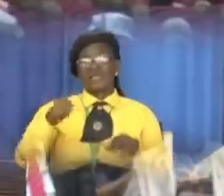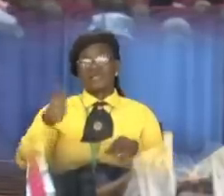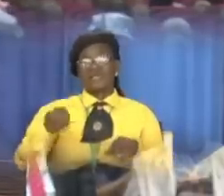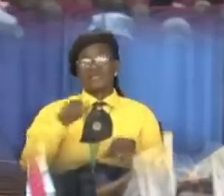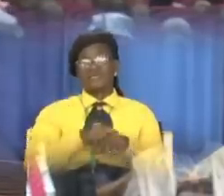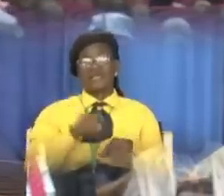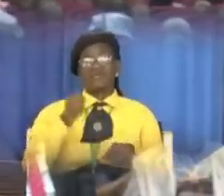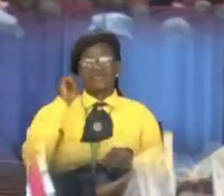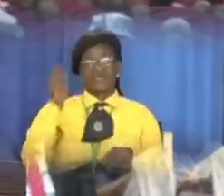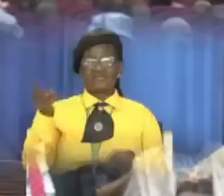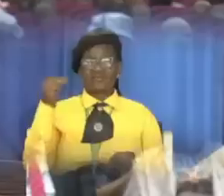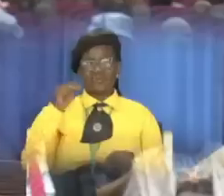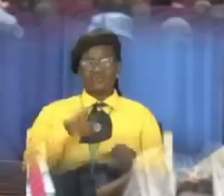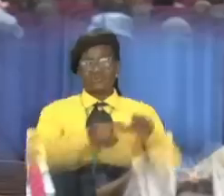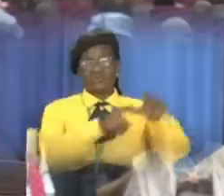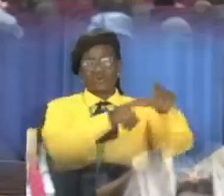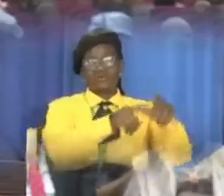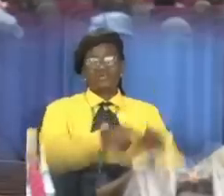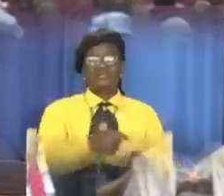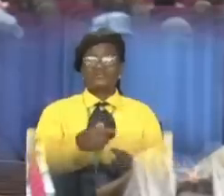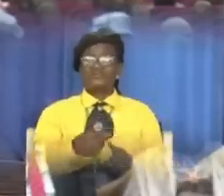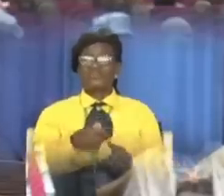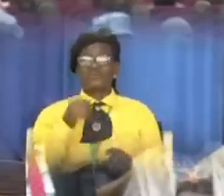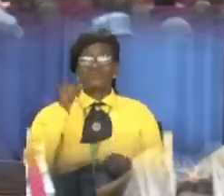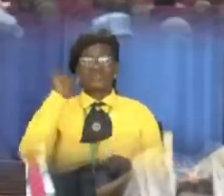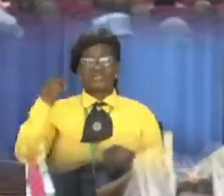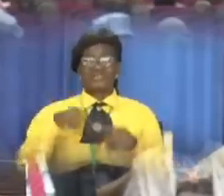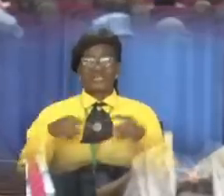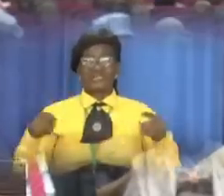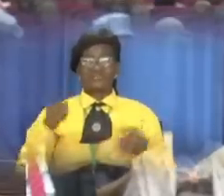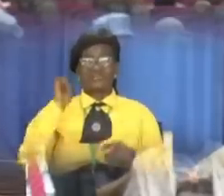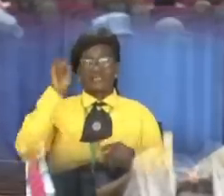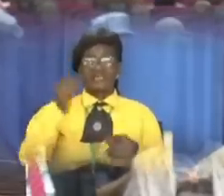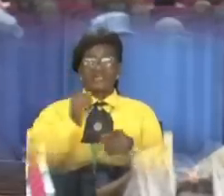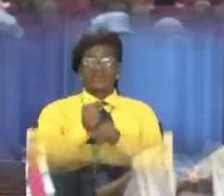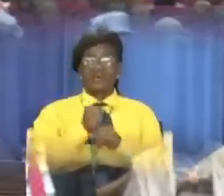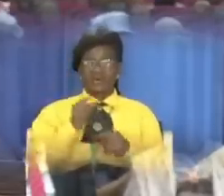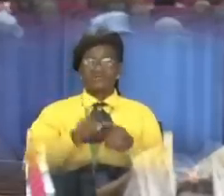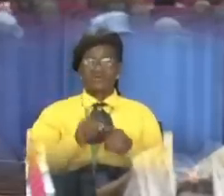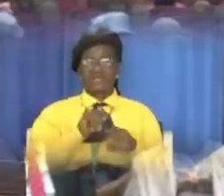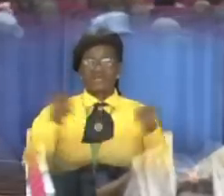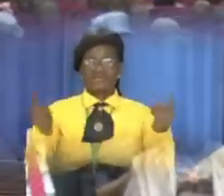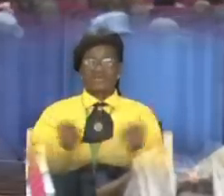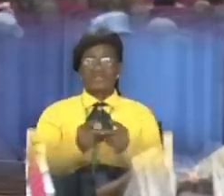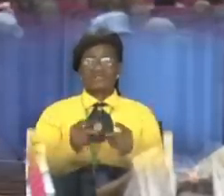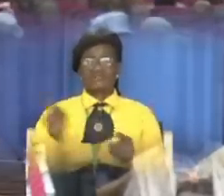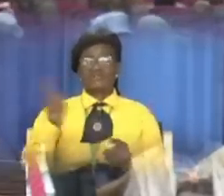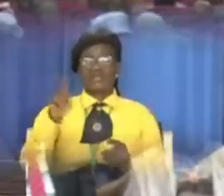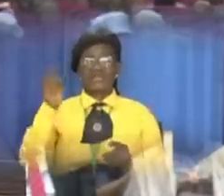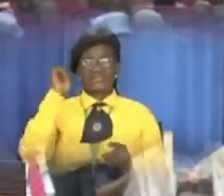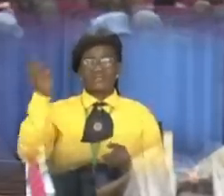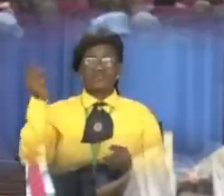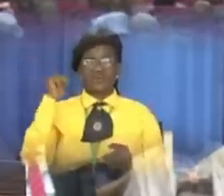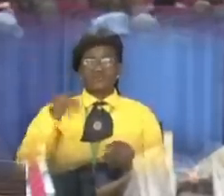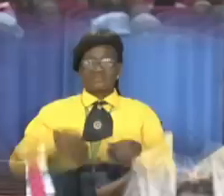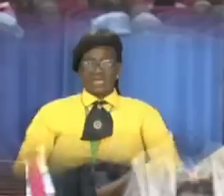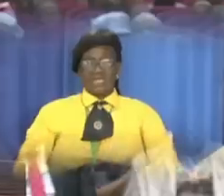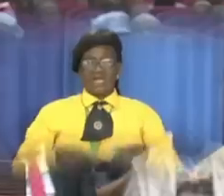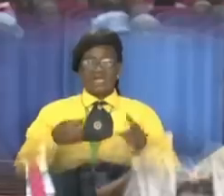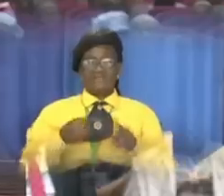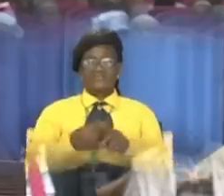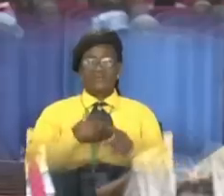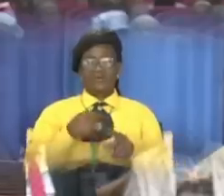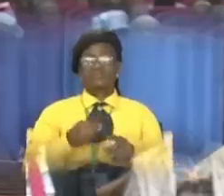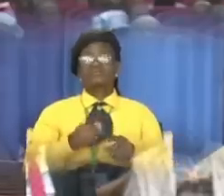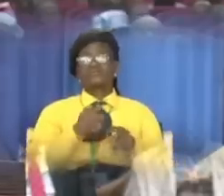He was running from his enemy. He got to a place where he was tired of running. He was